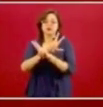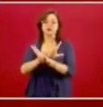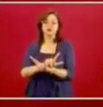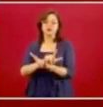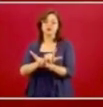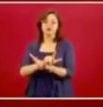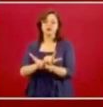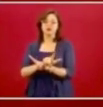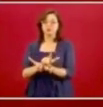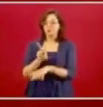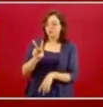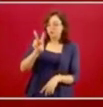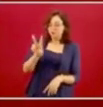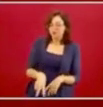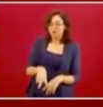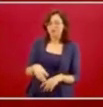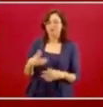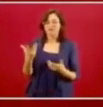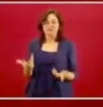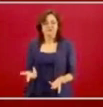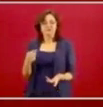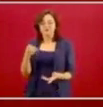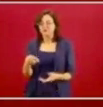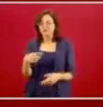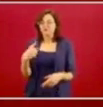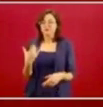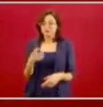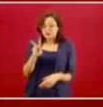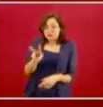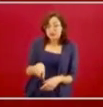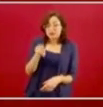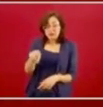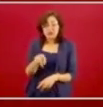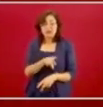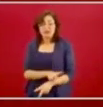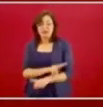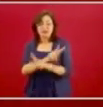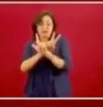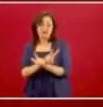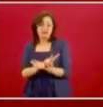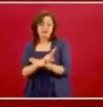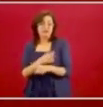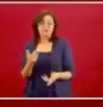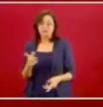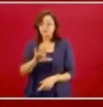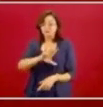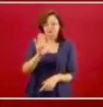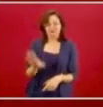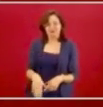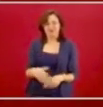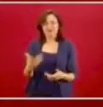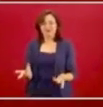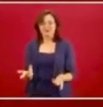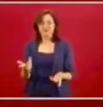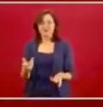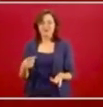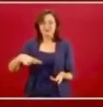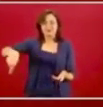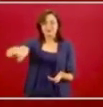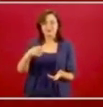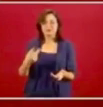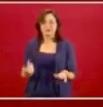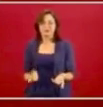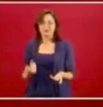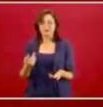death of a policeman who became infected at the Vive Latino